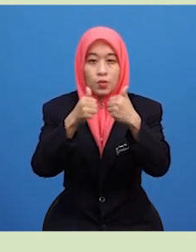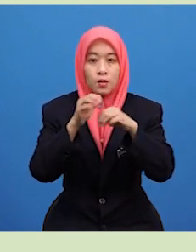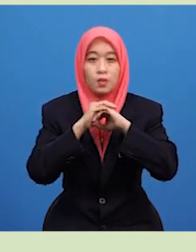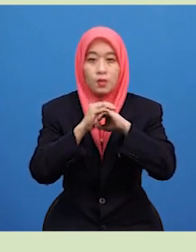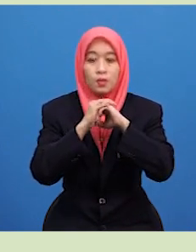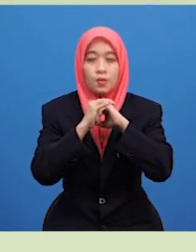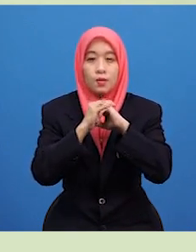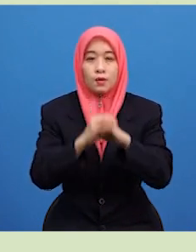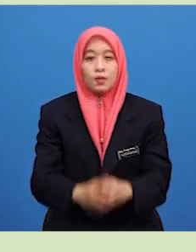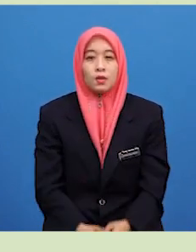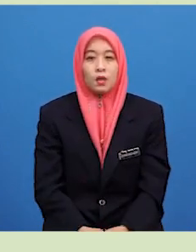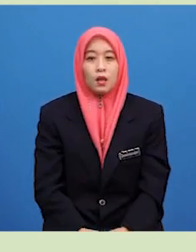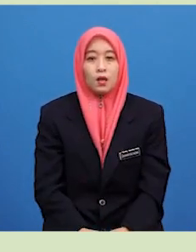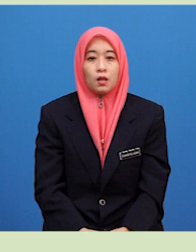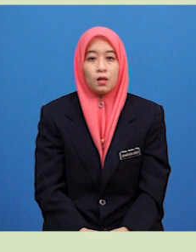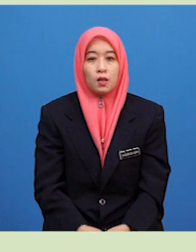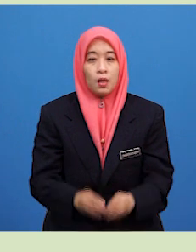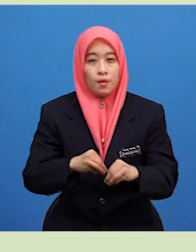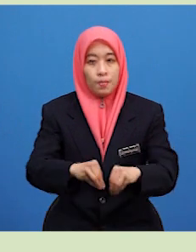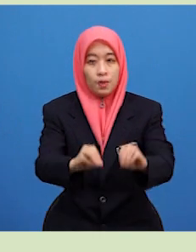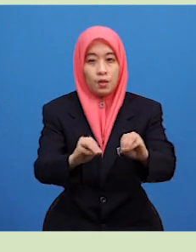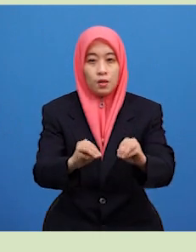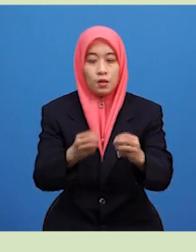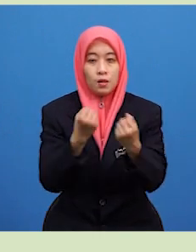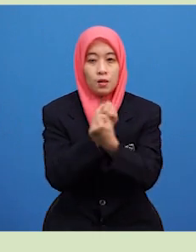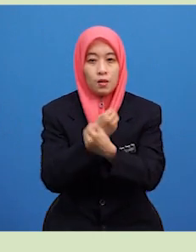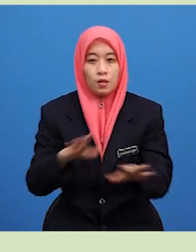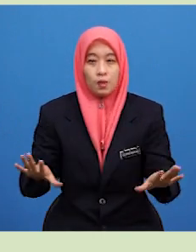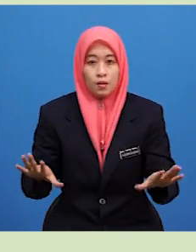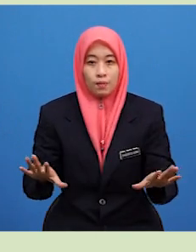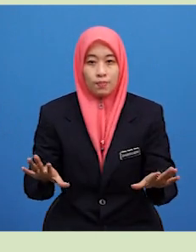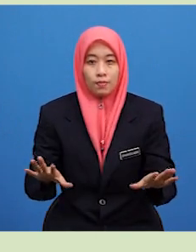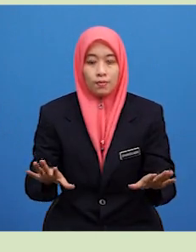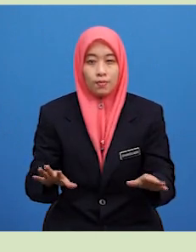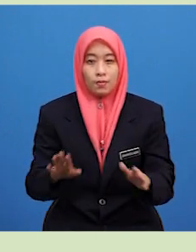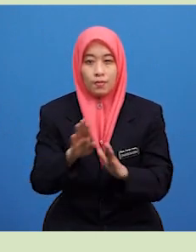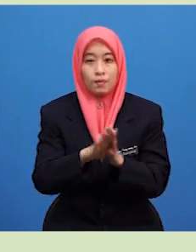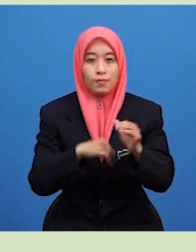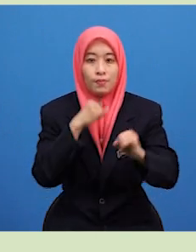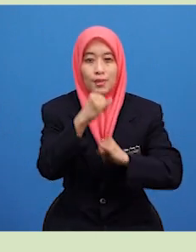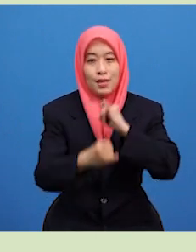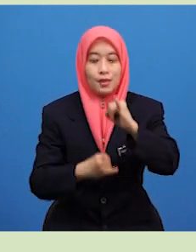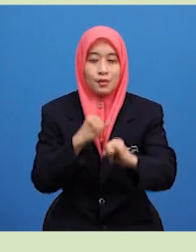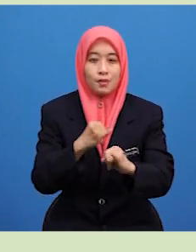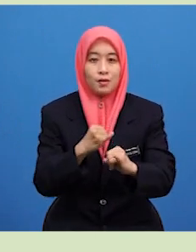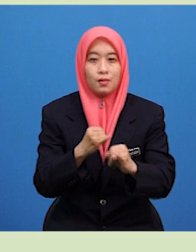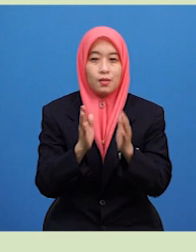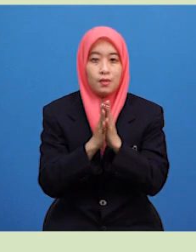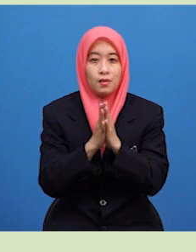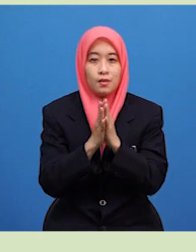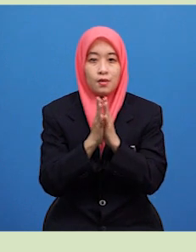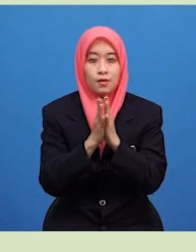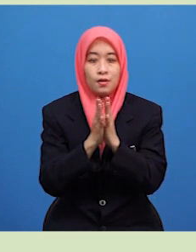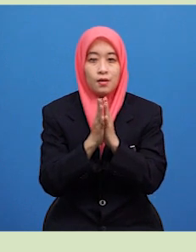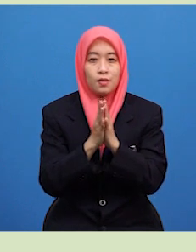girls. I think you have completed the mission successfully. Give yourself a big tap